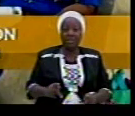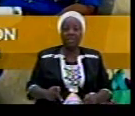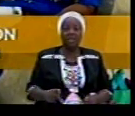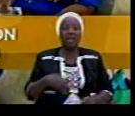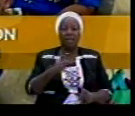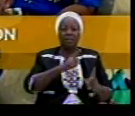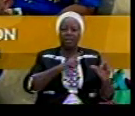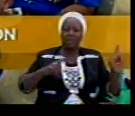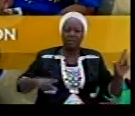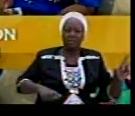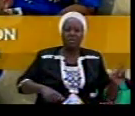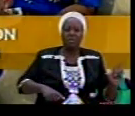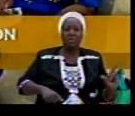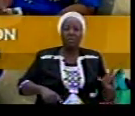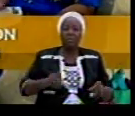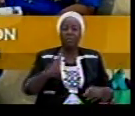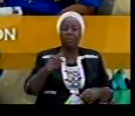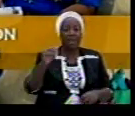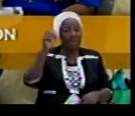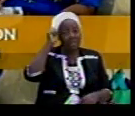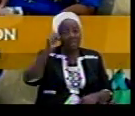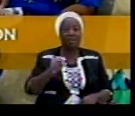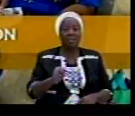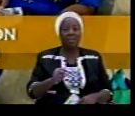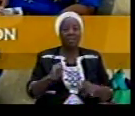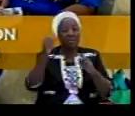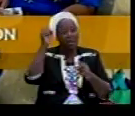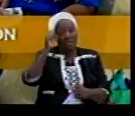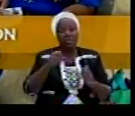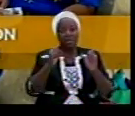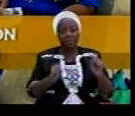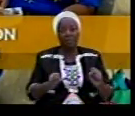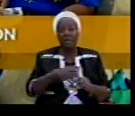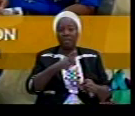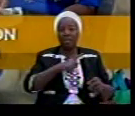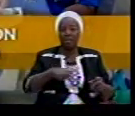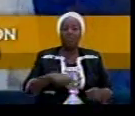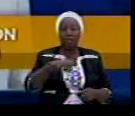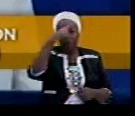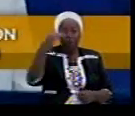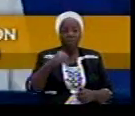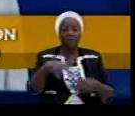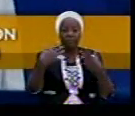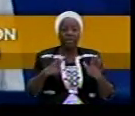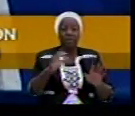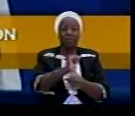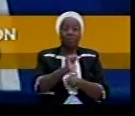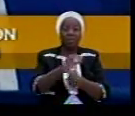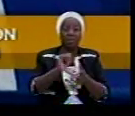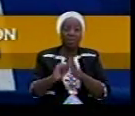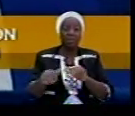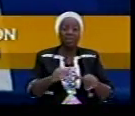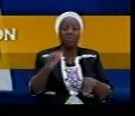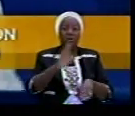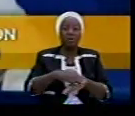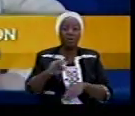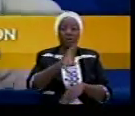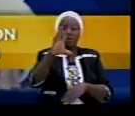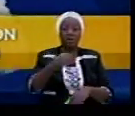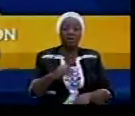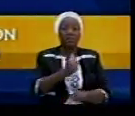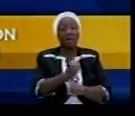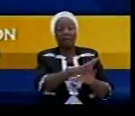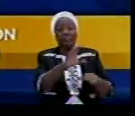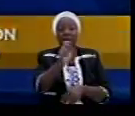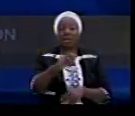Lord by his power. And the Lord because of the finished work that he did on the cross of Calvary already.